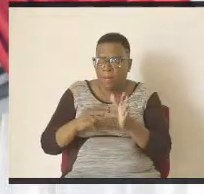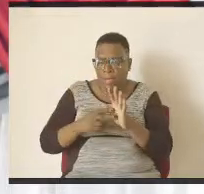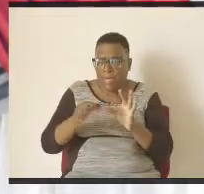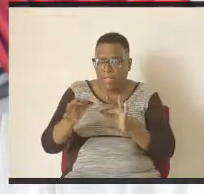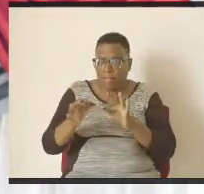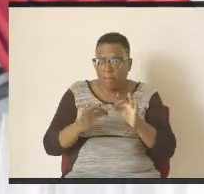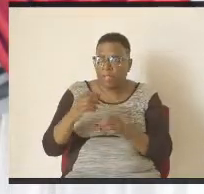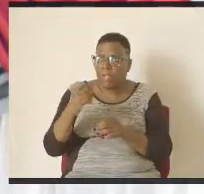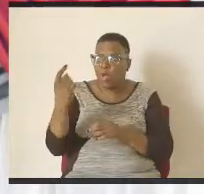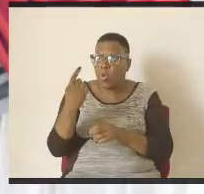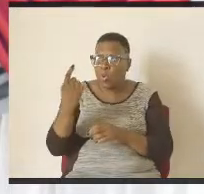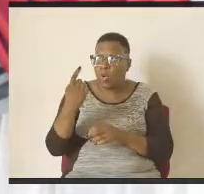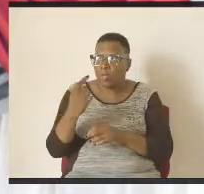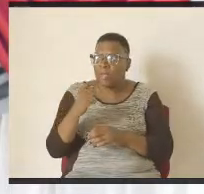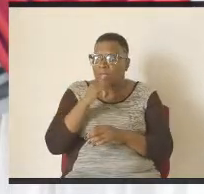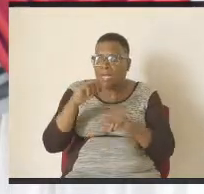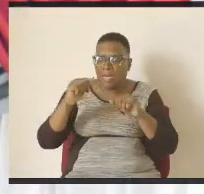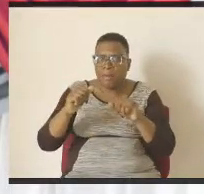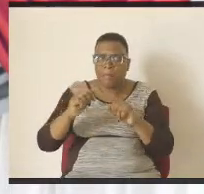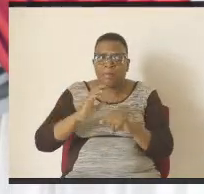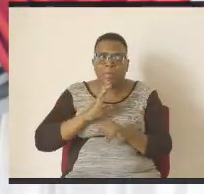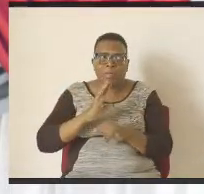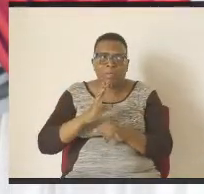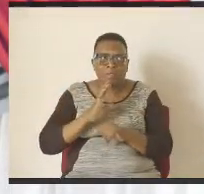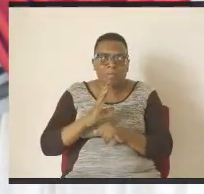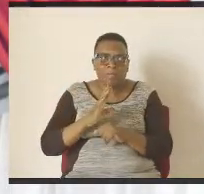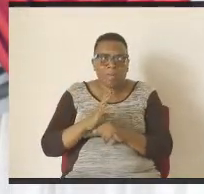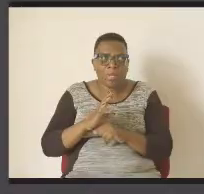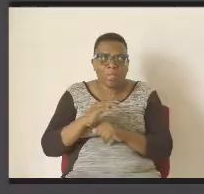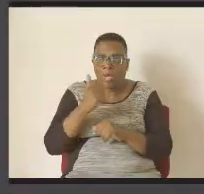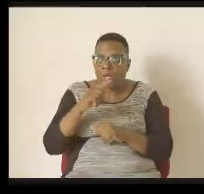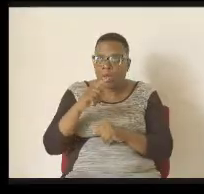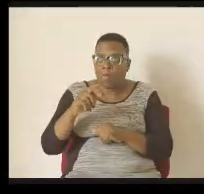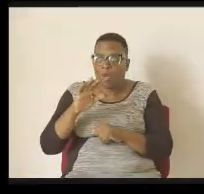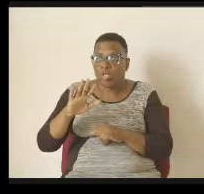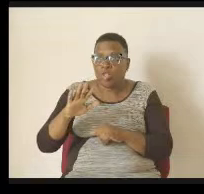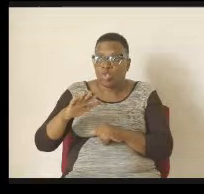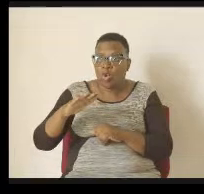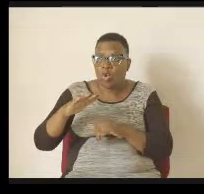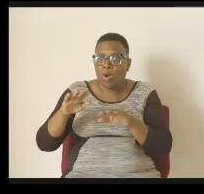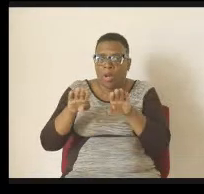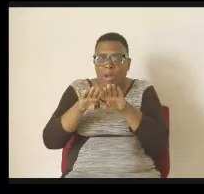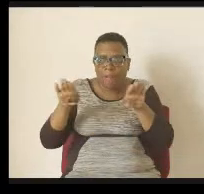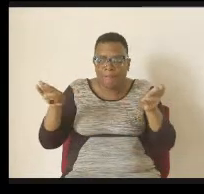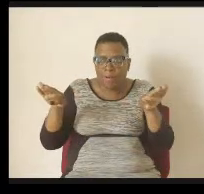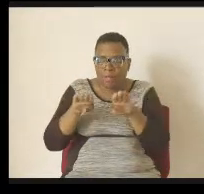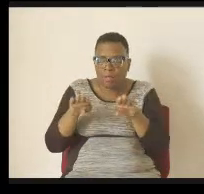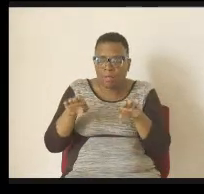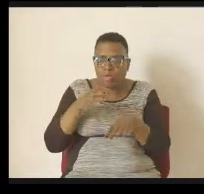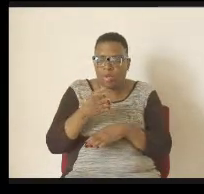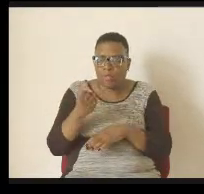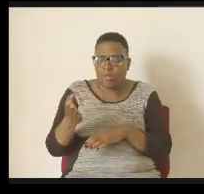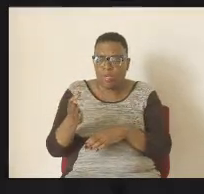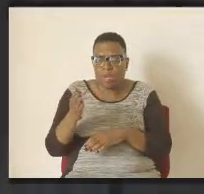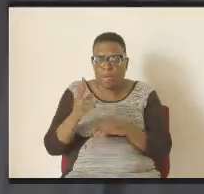communicate or connect with at your level of awareness. So you're there with people, but nobody can relate